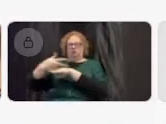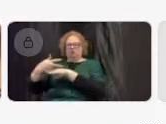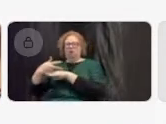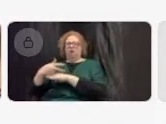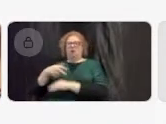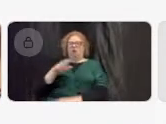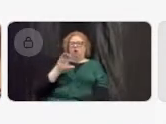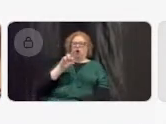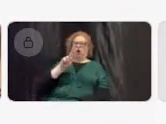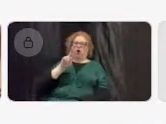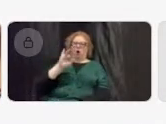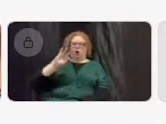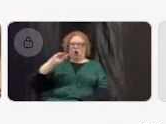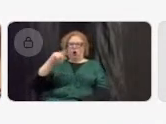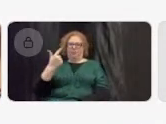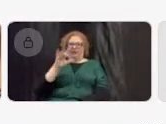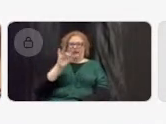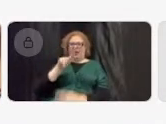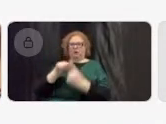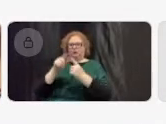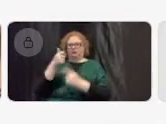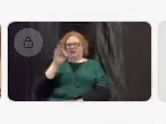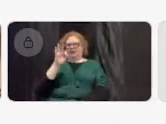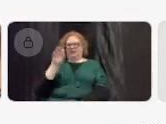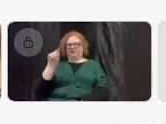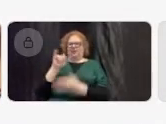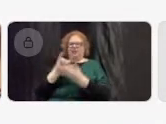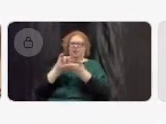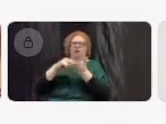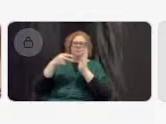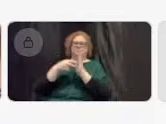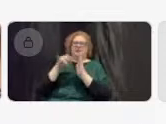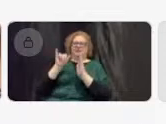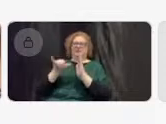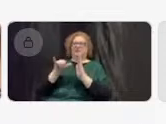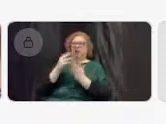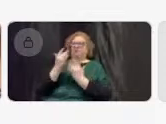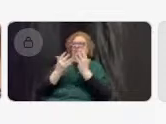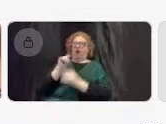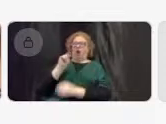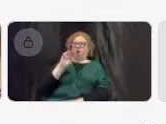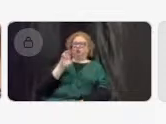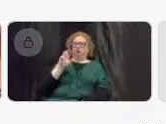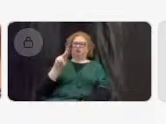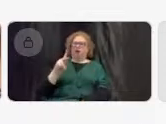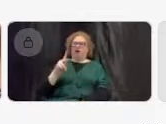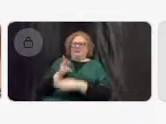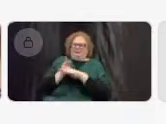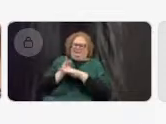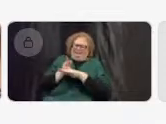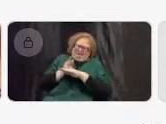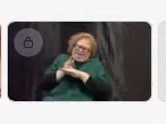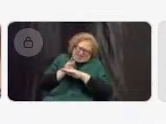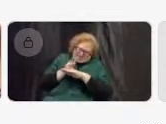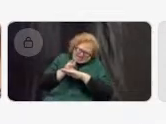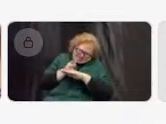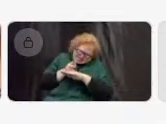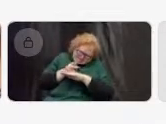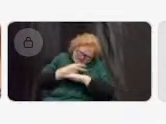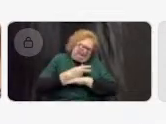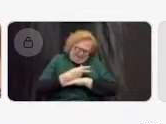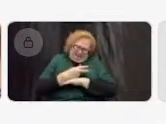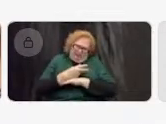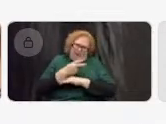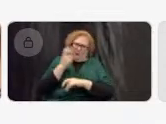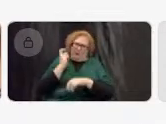that gives the fire truck a tight 20 feet to turn and get out quickly for an emergency response. And that